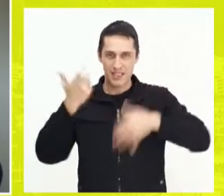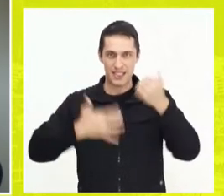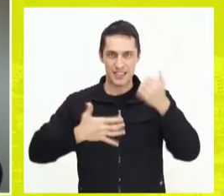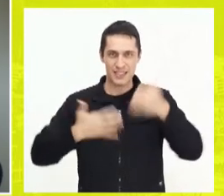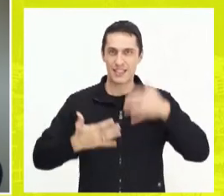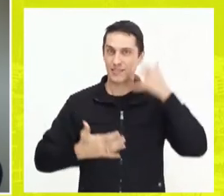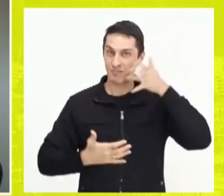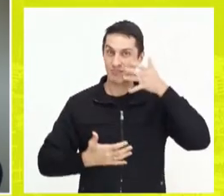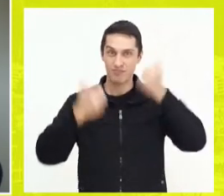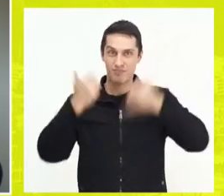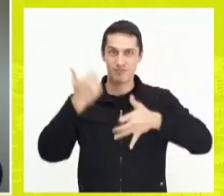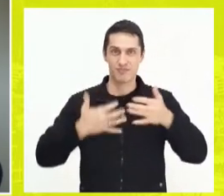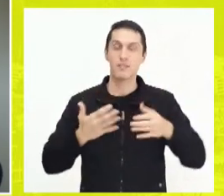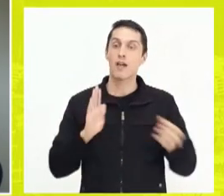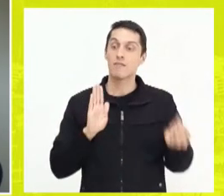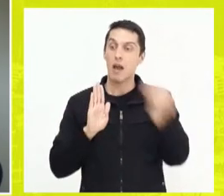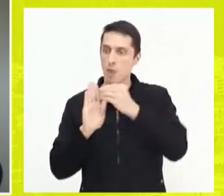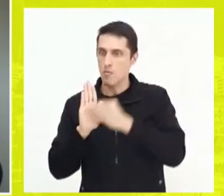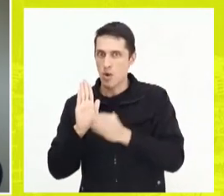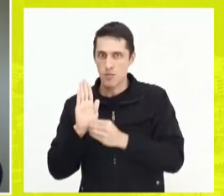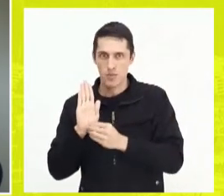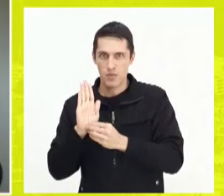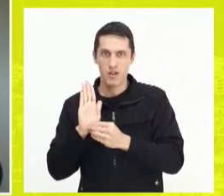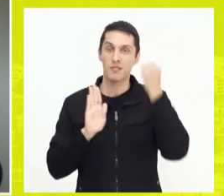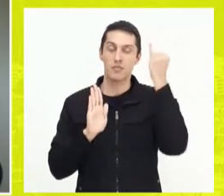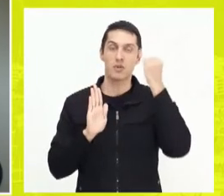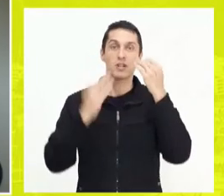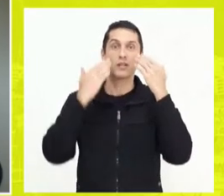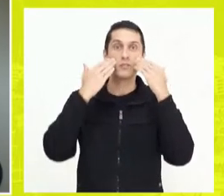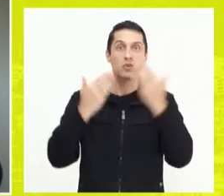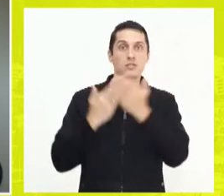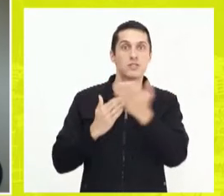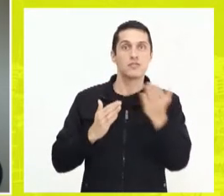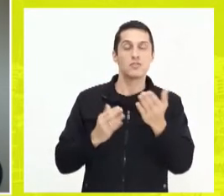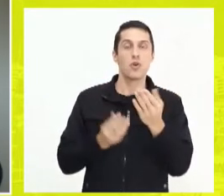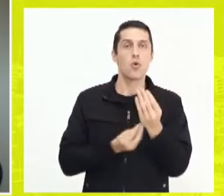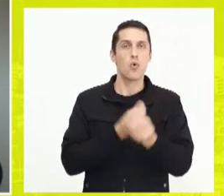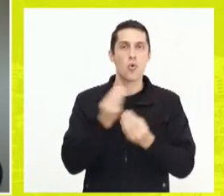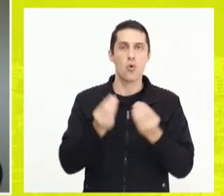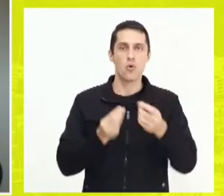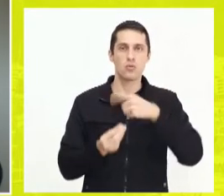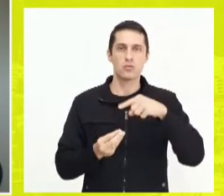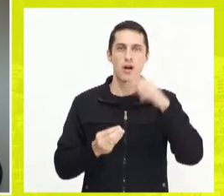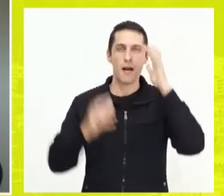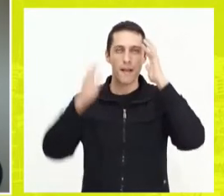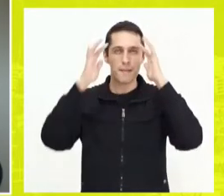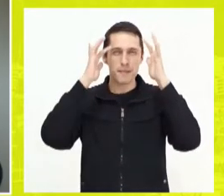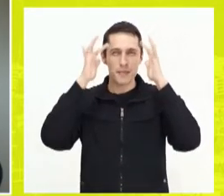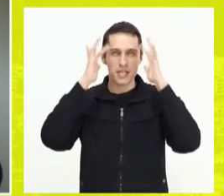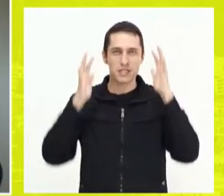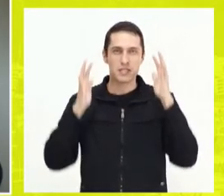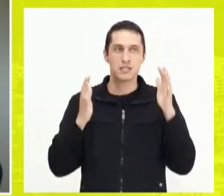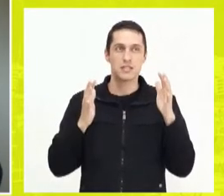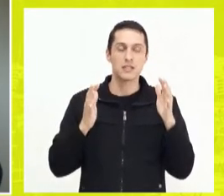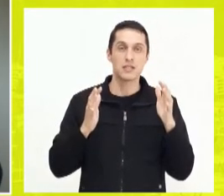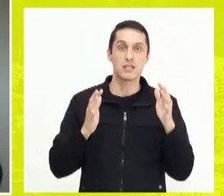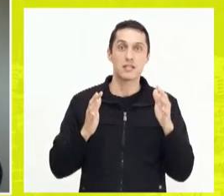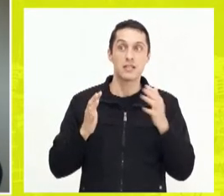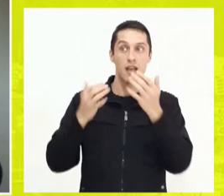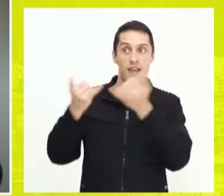it's important to present to the public how we are thinking of fighting